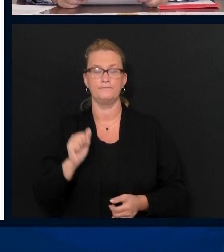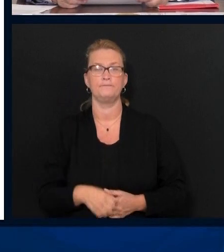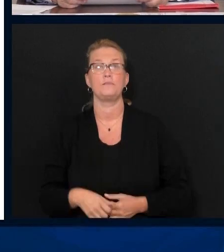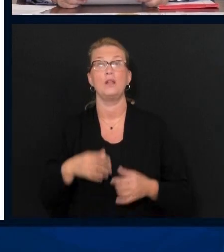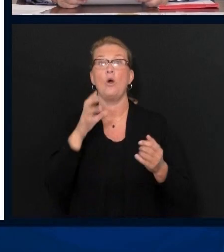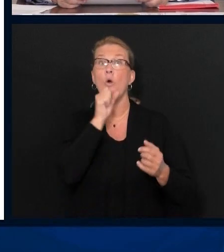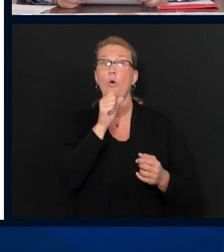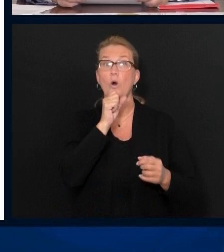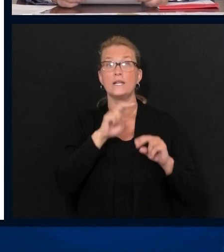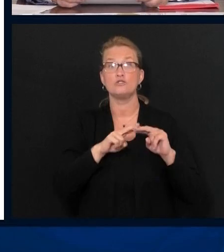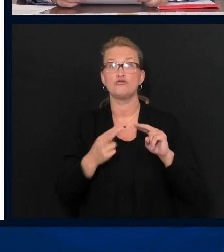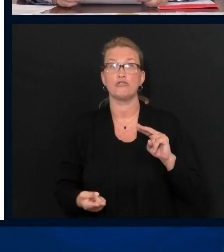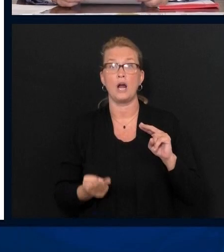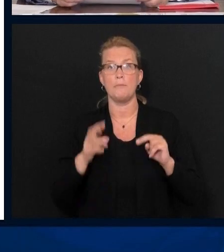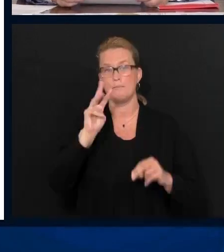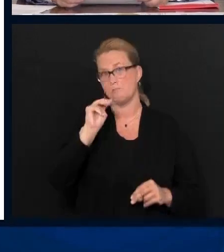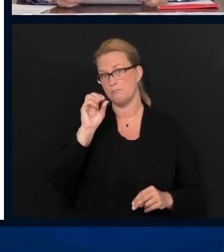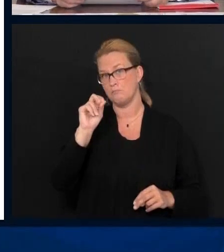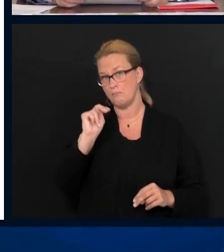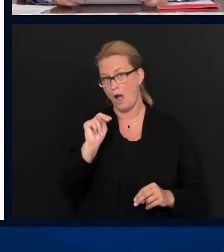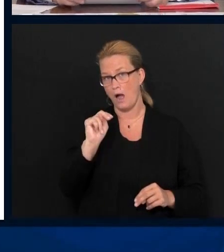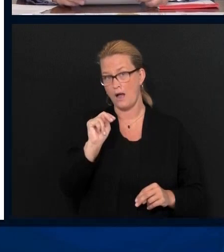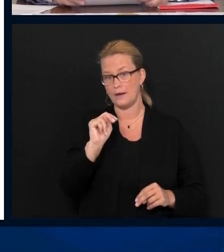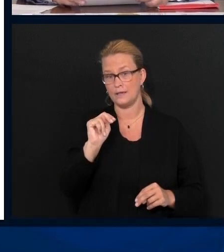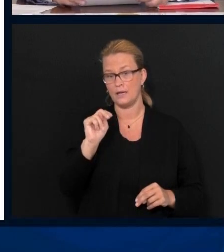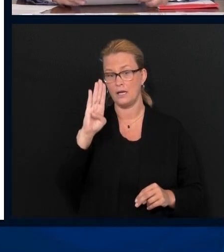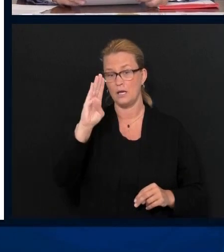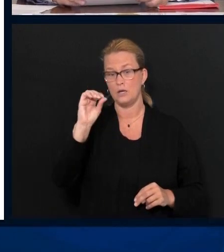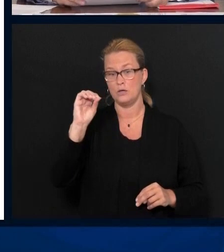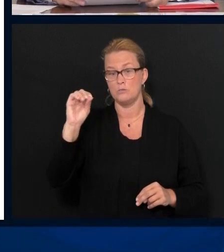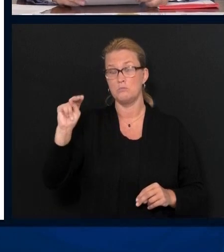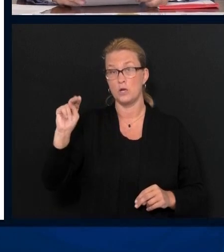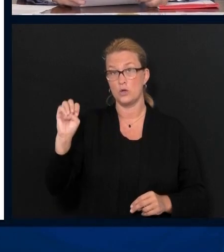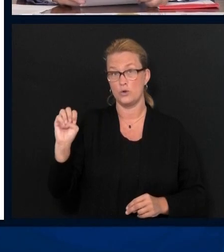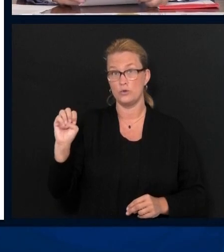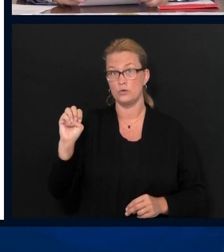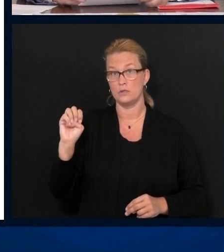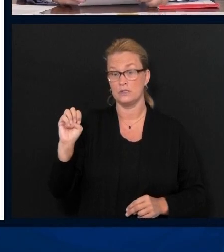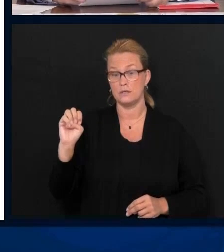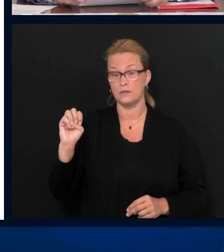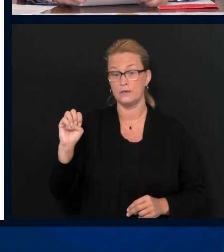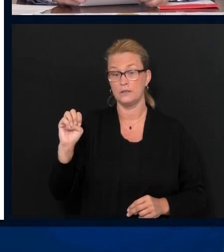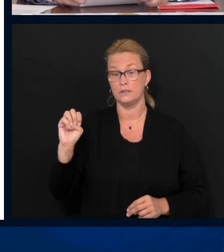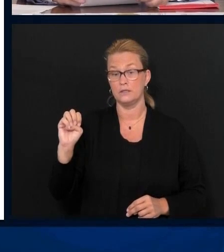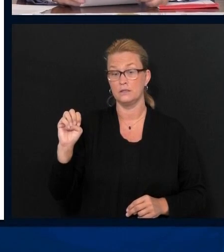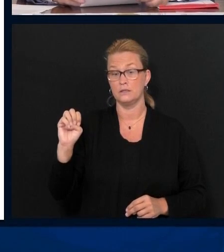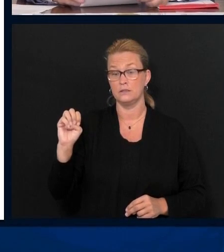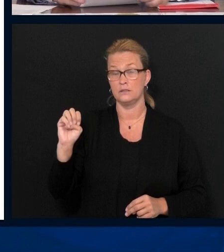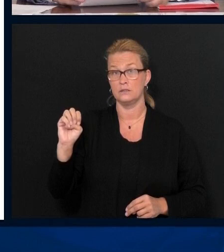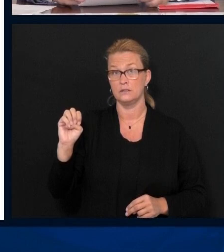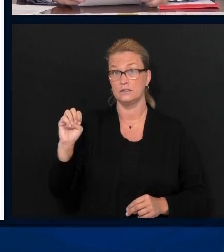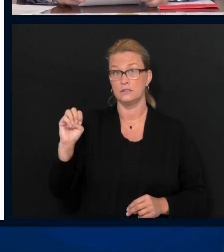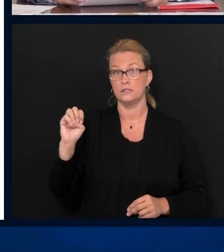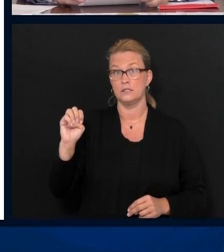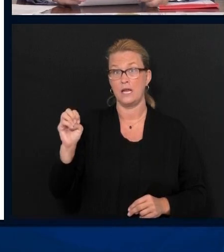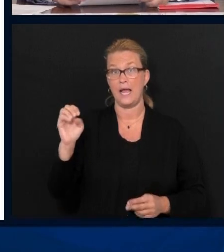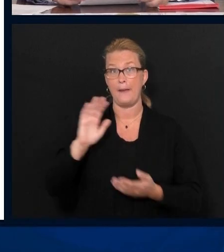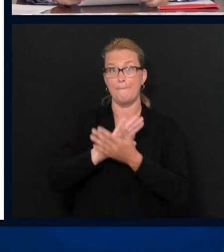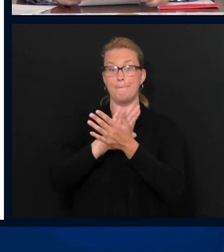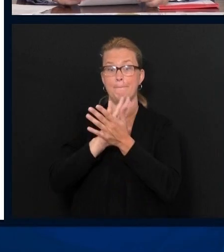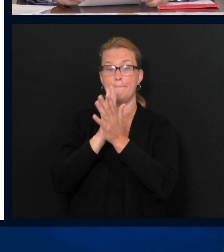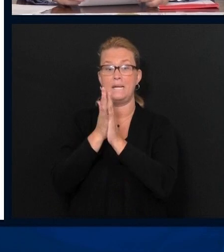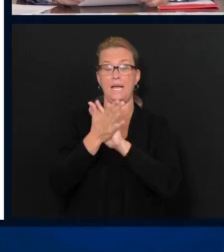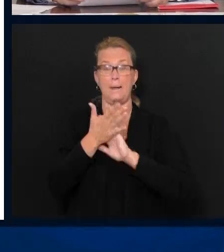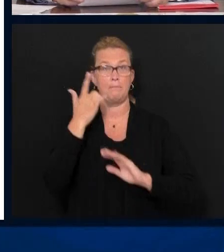down. In the orange on Mon and Boone County was in orange and went to yellow or